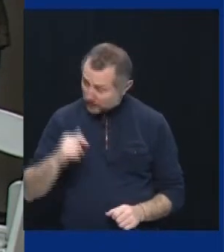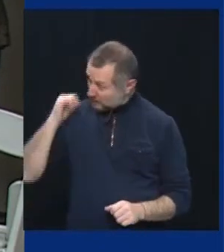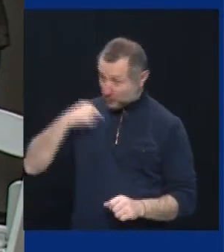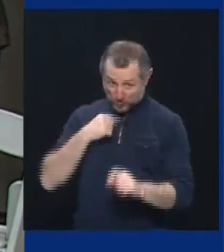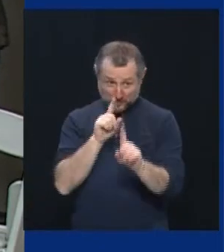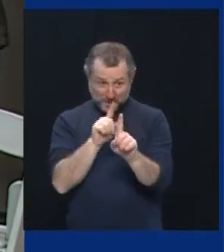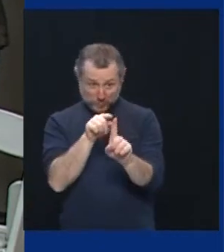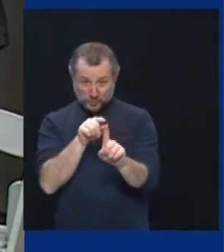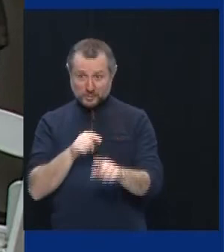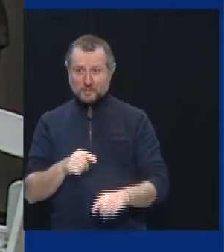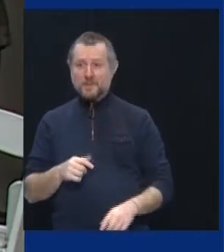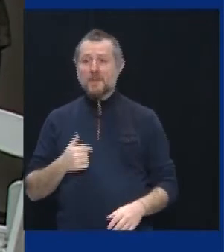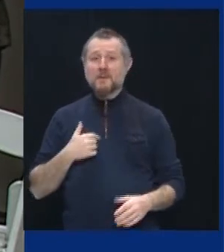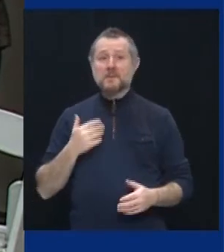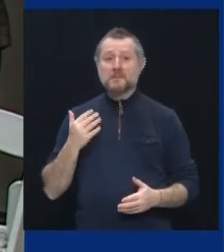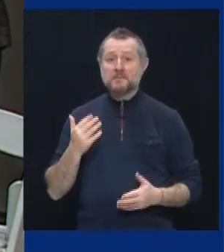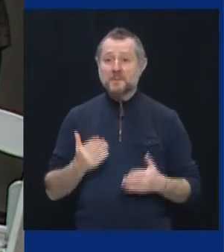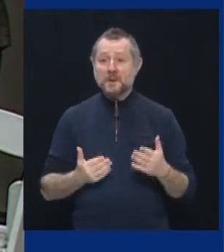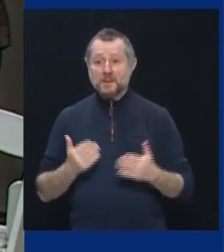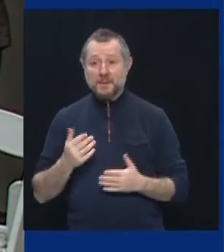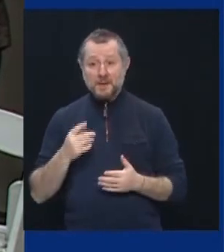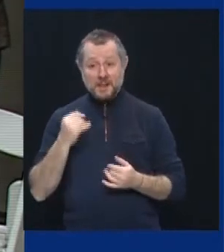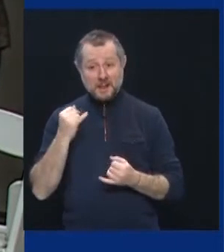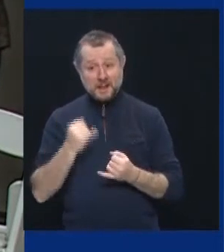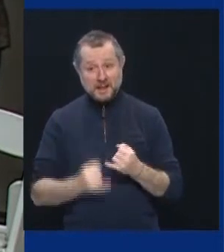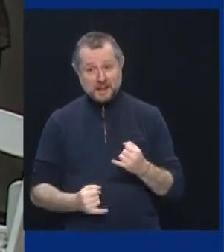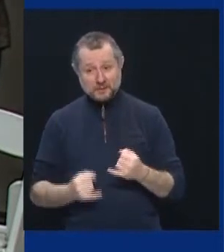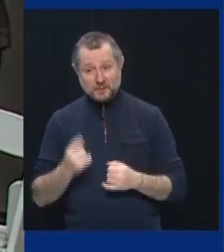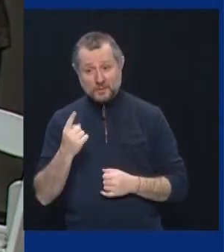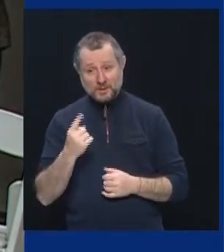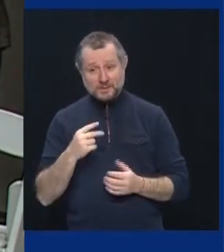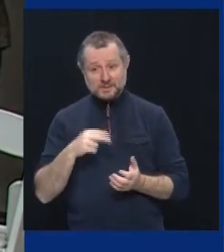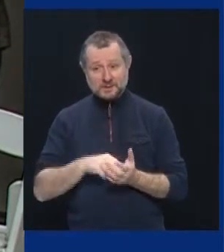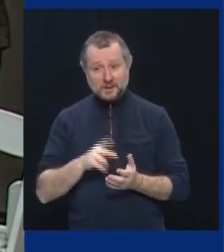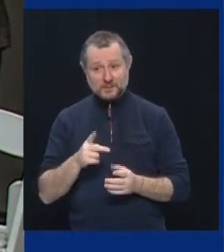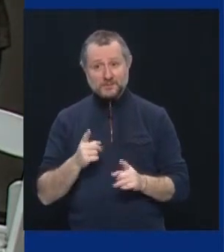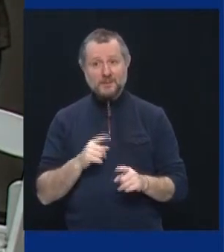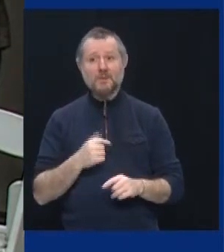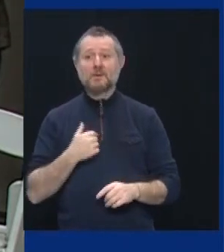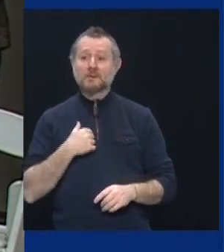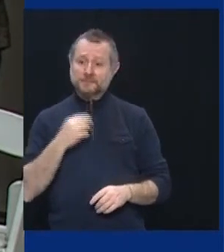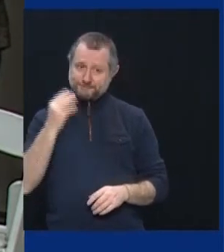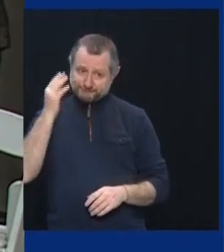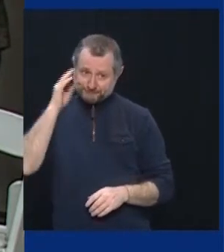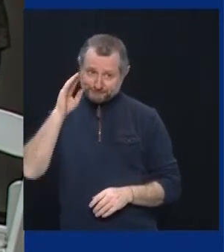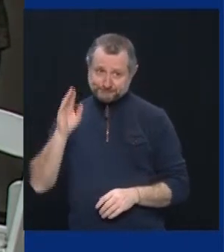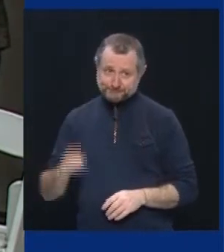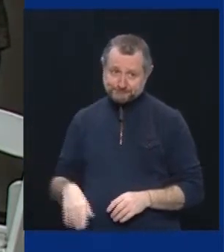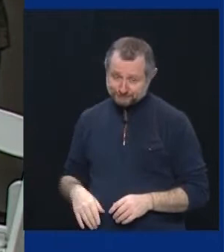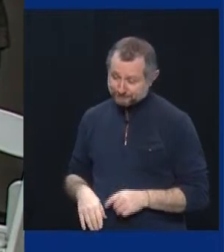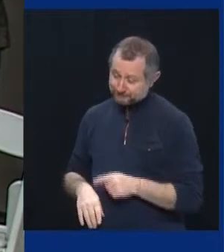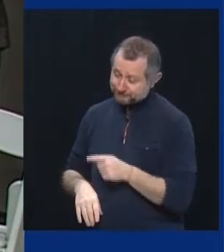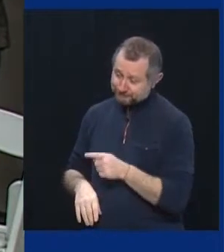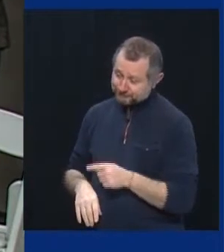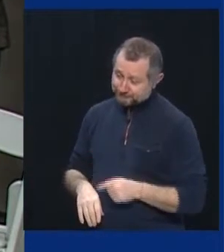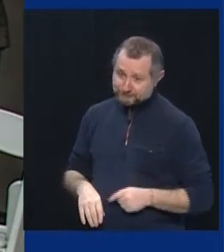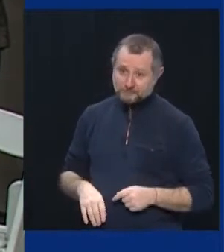last one staying behind. Remember the old days, but it's all a